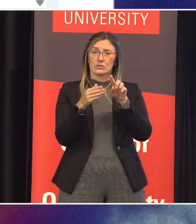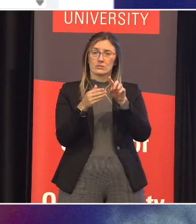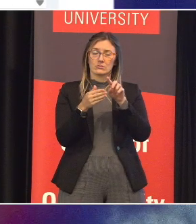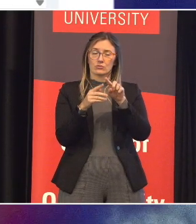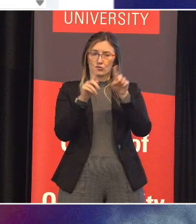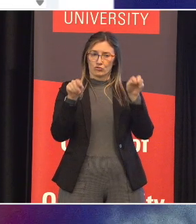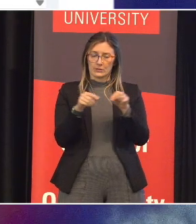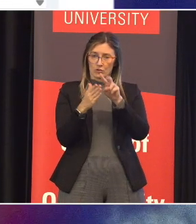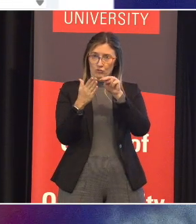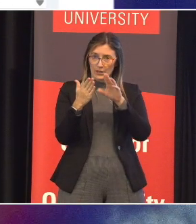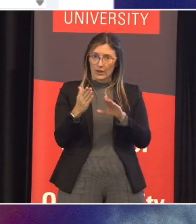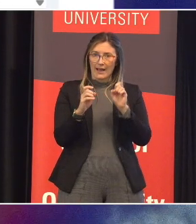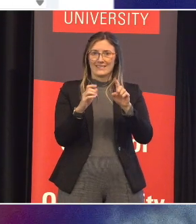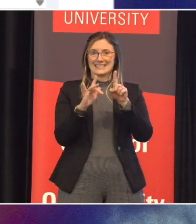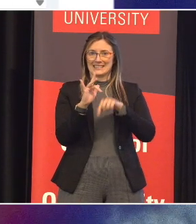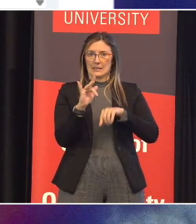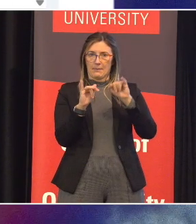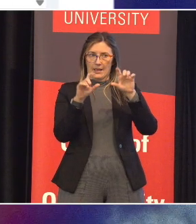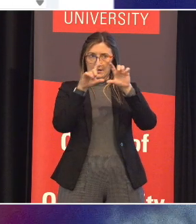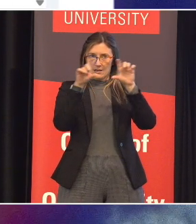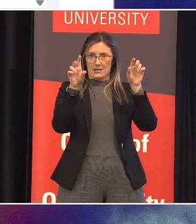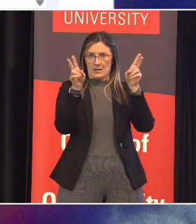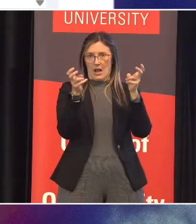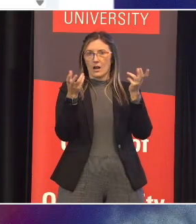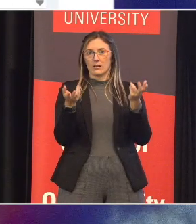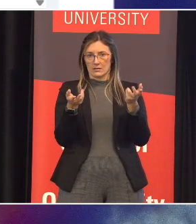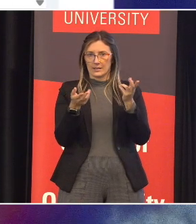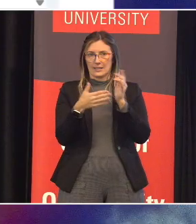So put information in headers and footers that are repetitive.